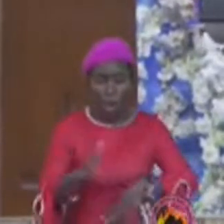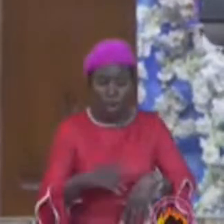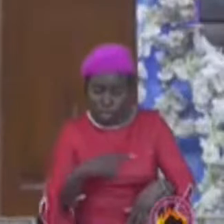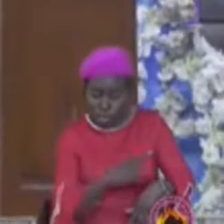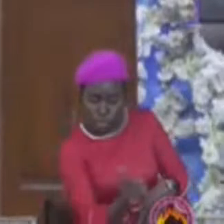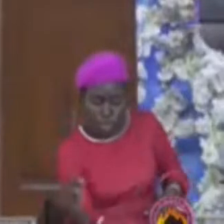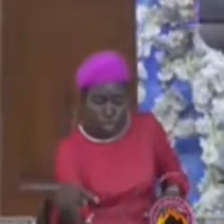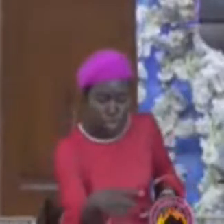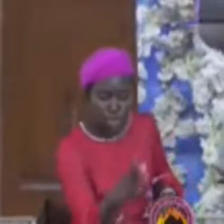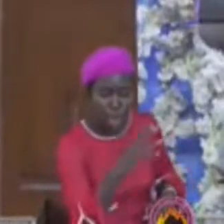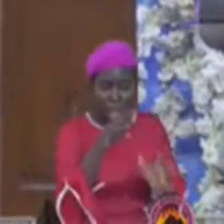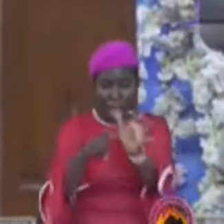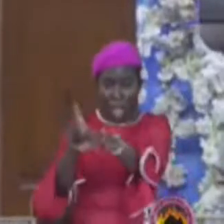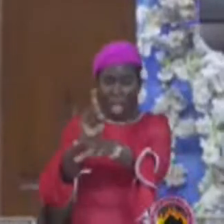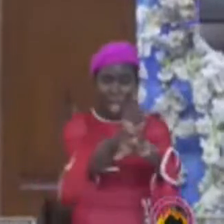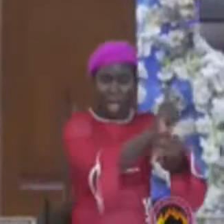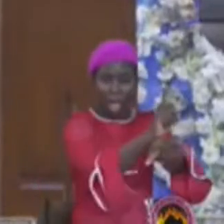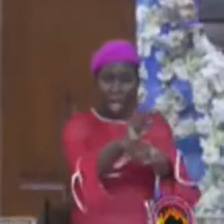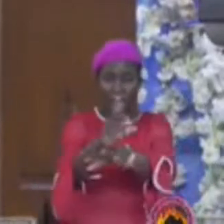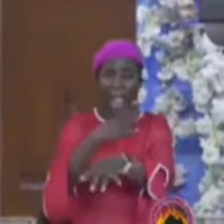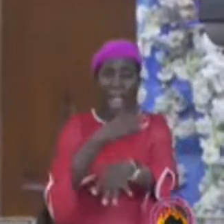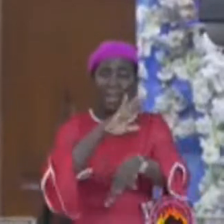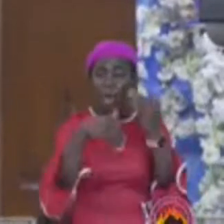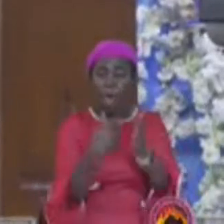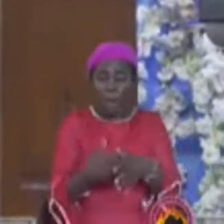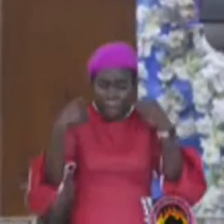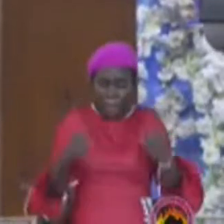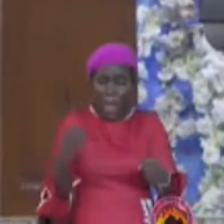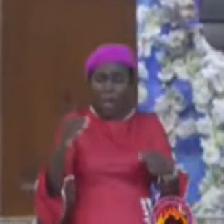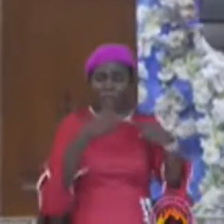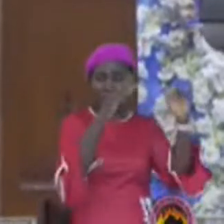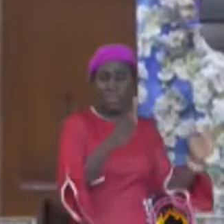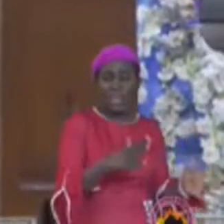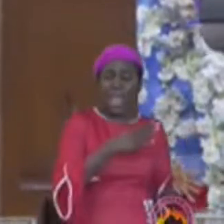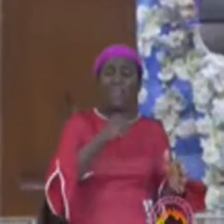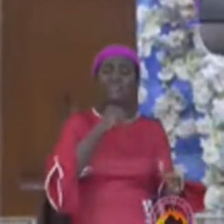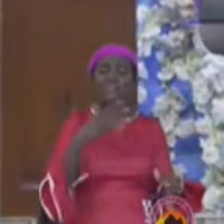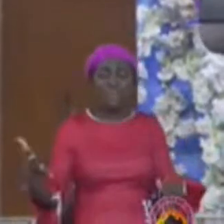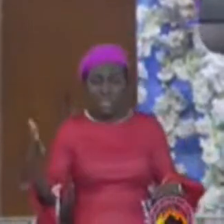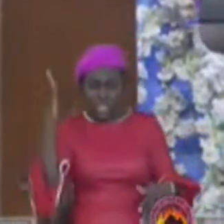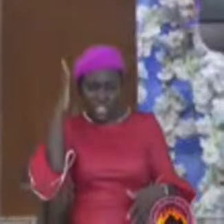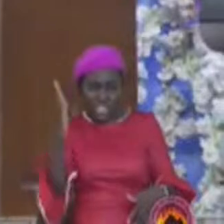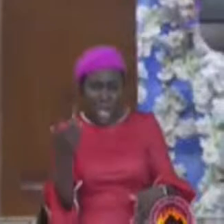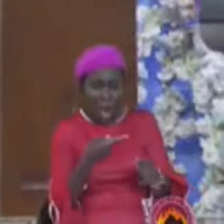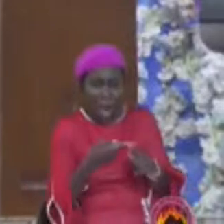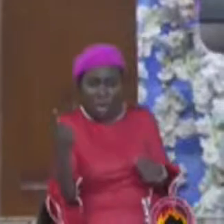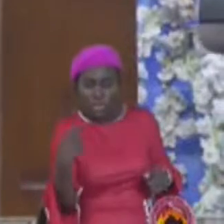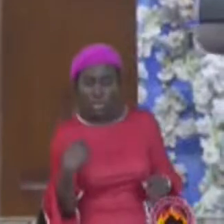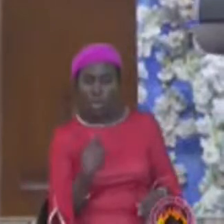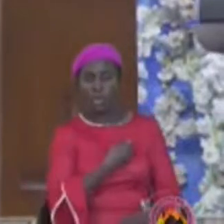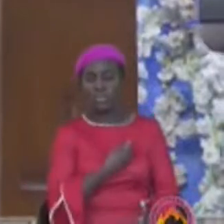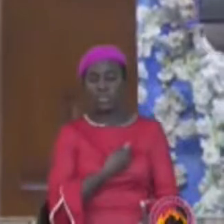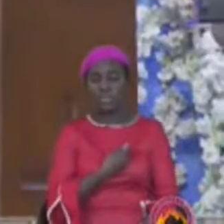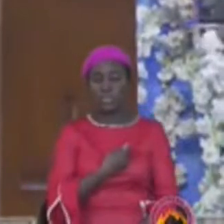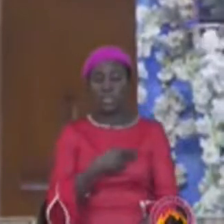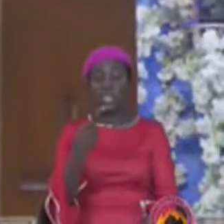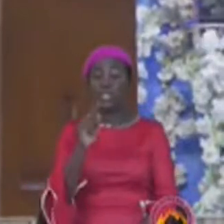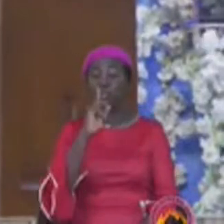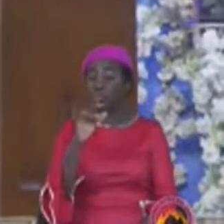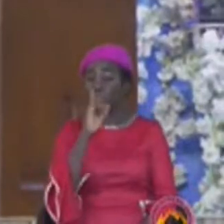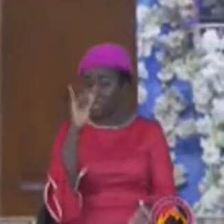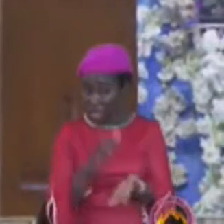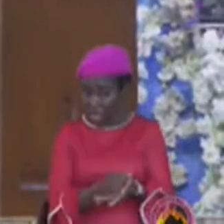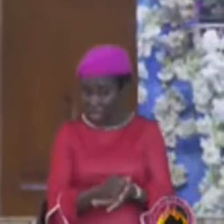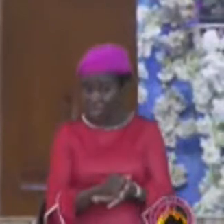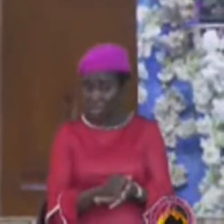enemy, and nothing shall by enemies hurt us. The truth is this, beloved. This is